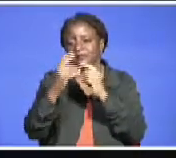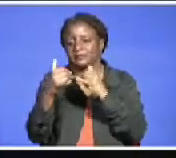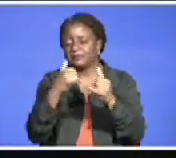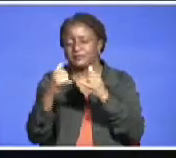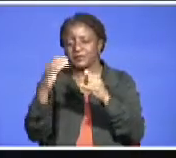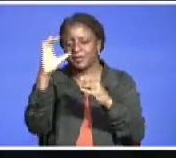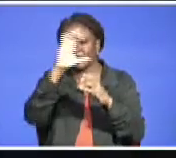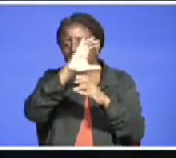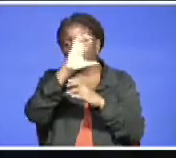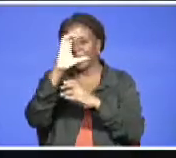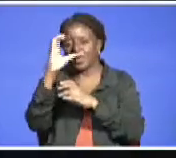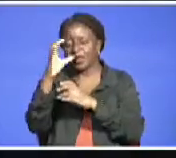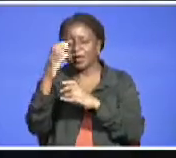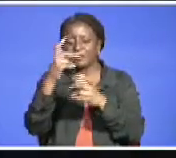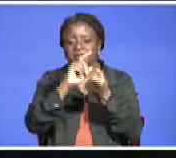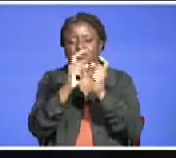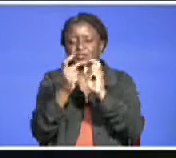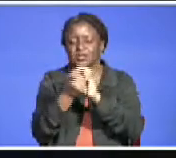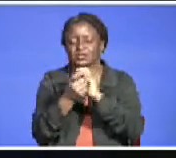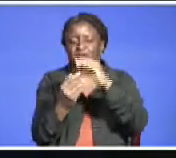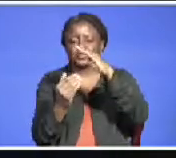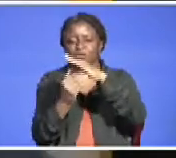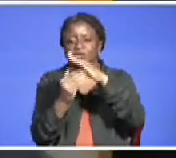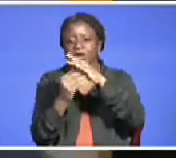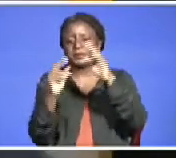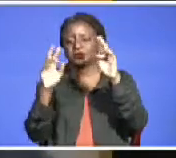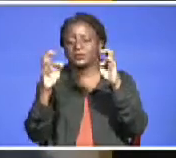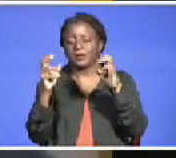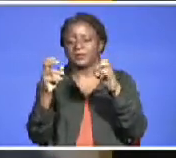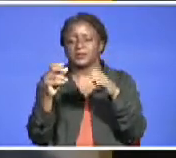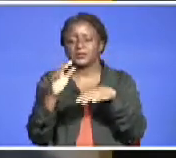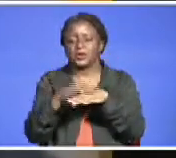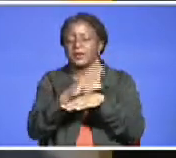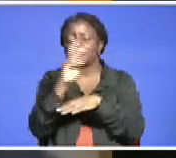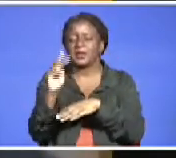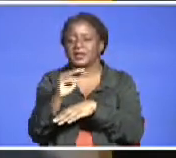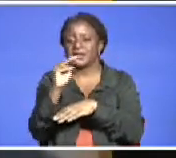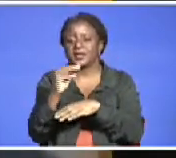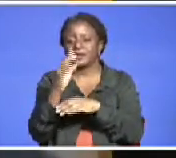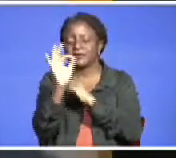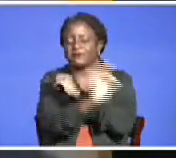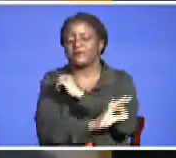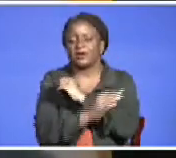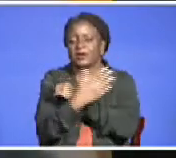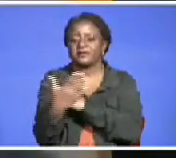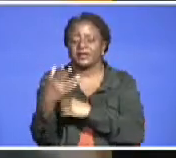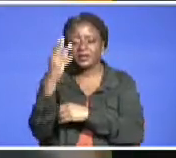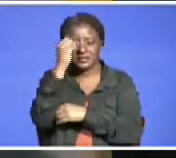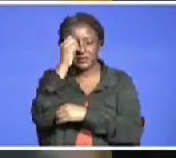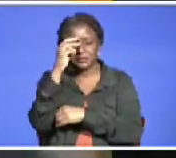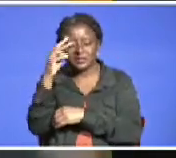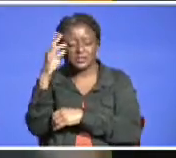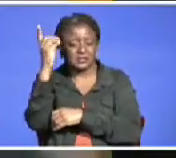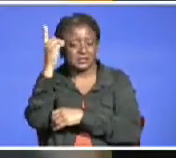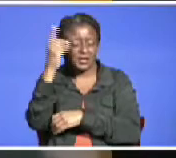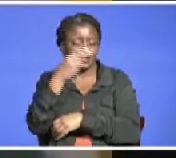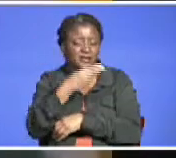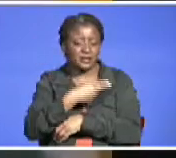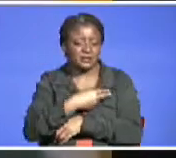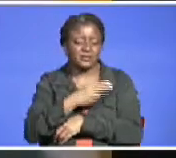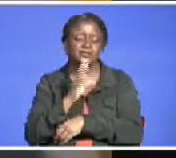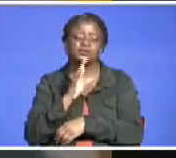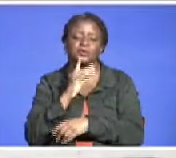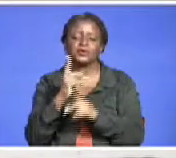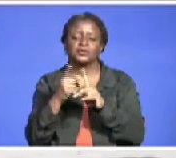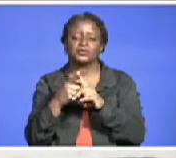General Assembly of the Organization of American States in Washington Monday. Foreign Affairs Minister, the Honorable Darren Henfield, was among those